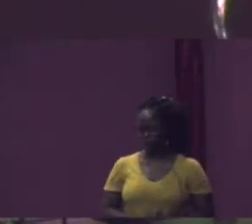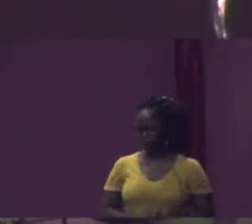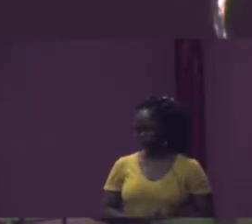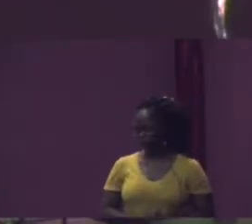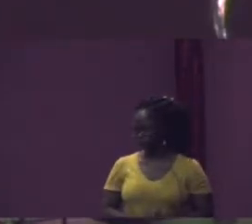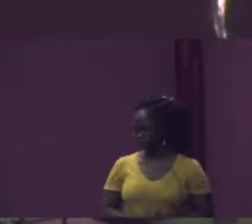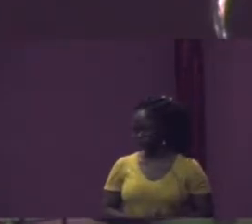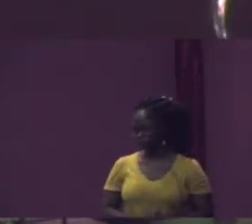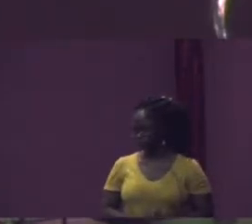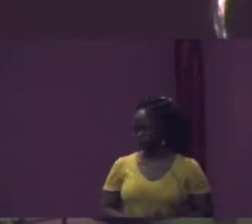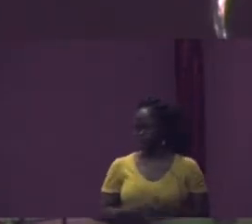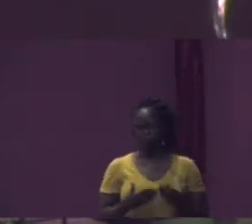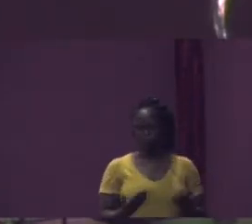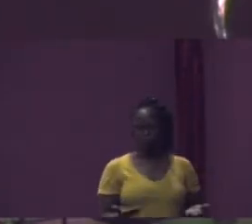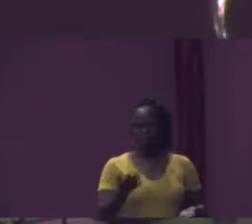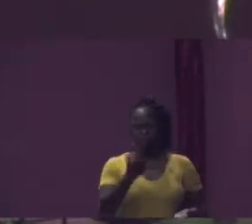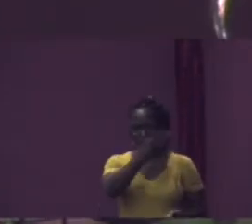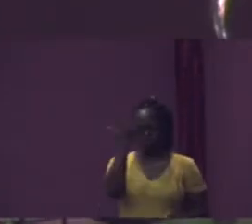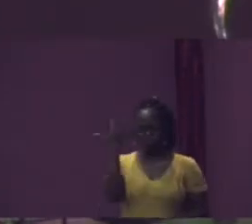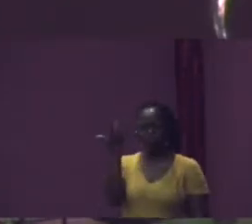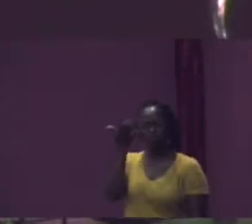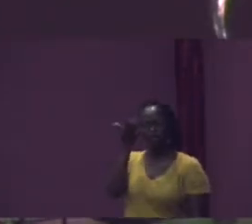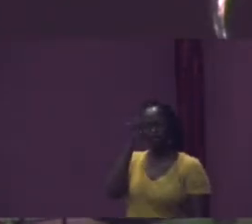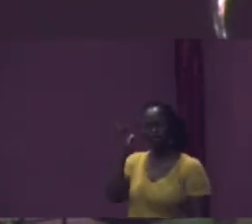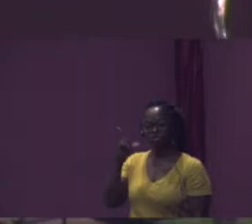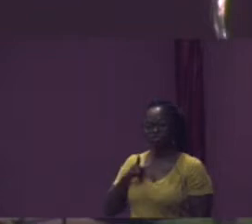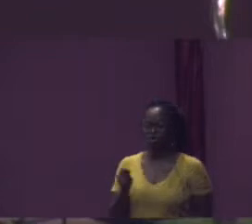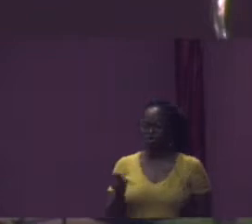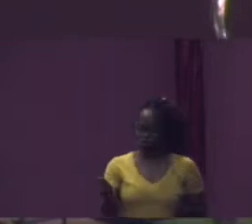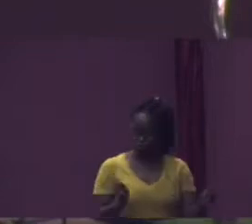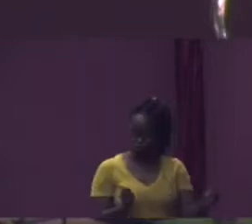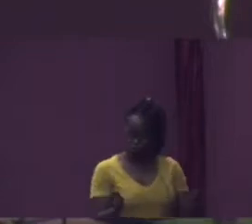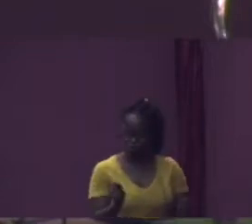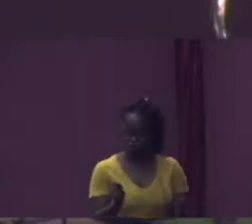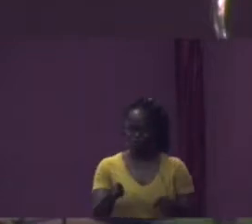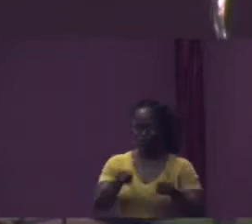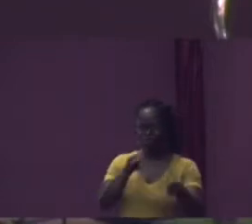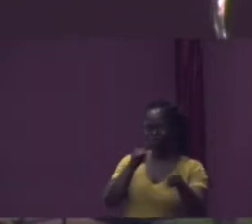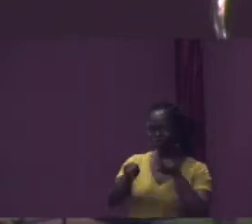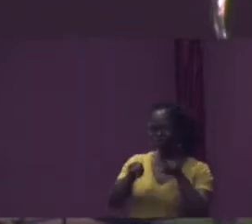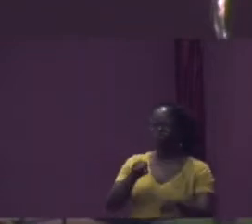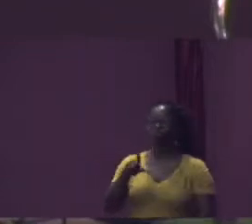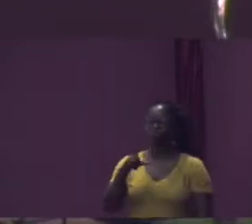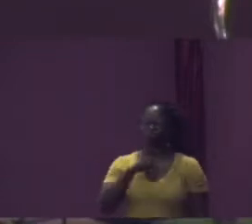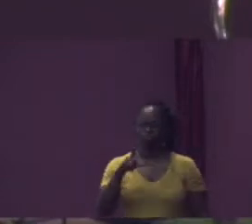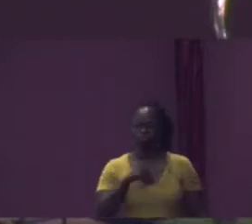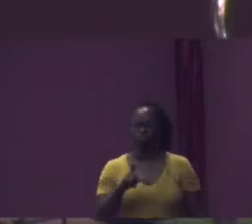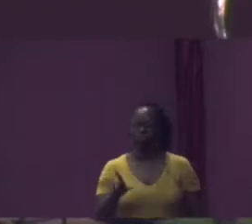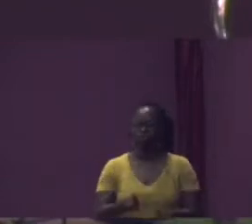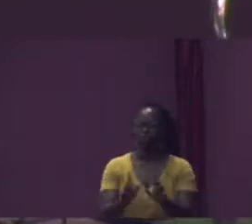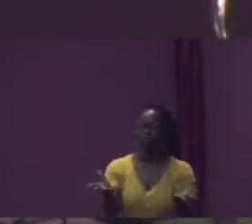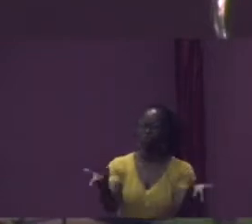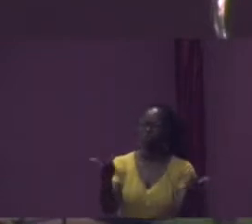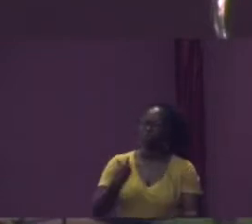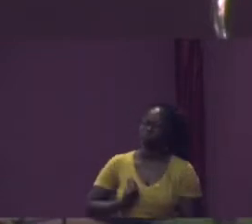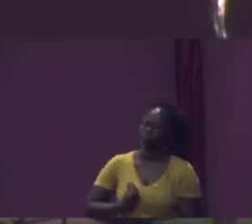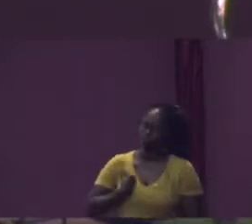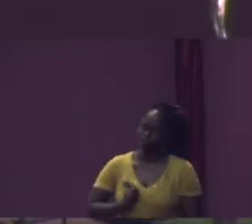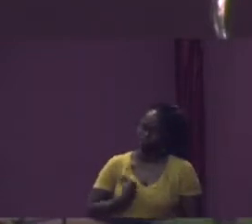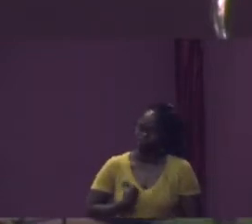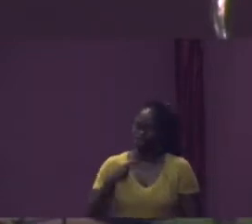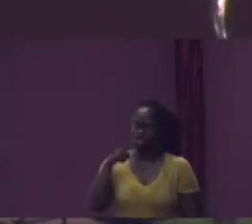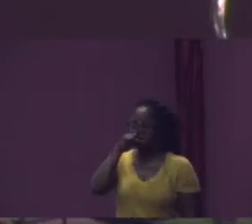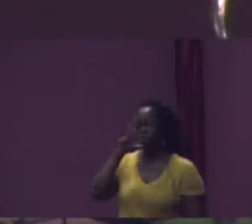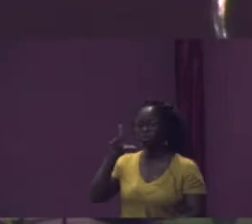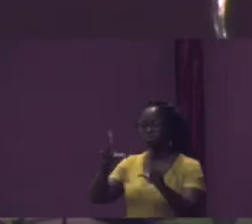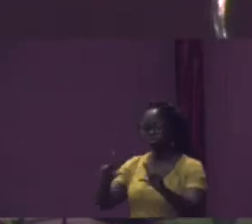People felt they had more choices, control, or could strive for a higher quality of life. They could weigh risk and even take the time to